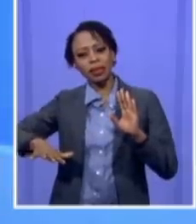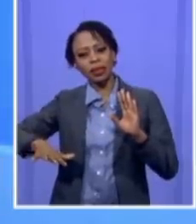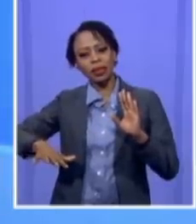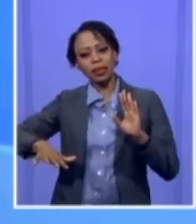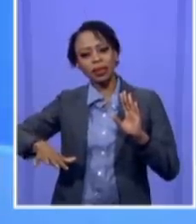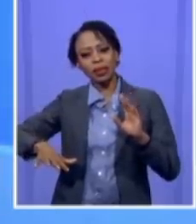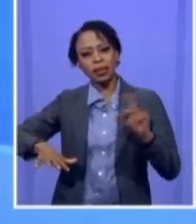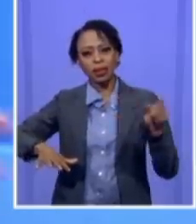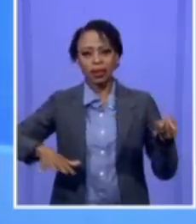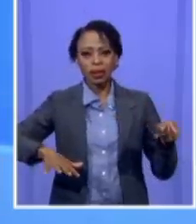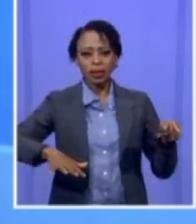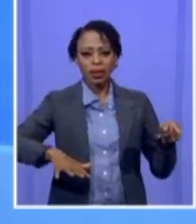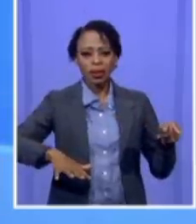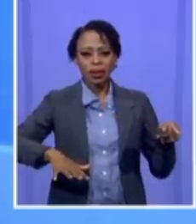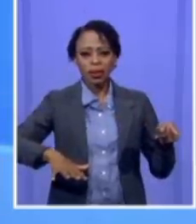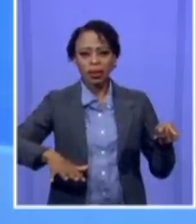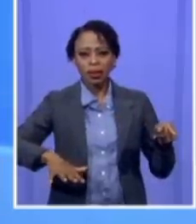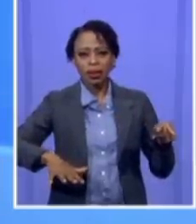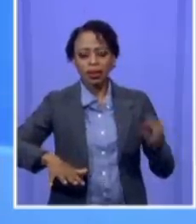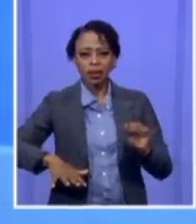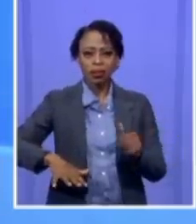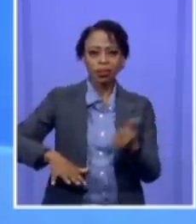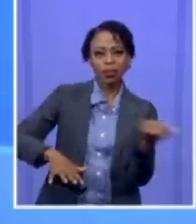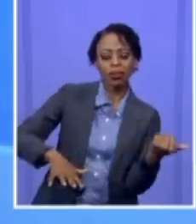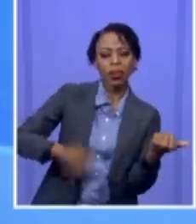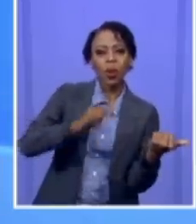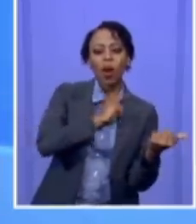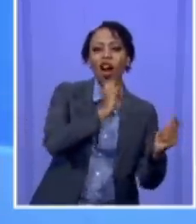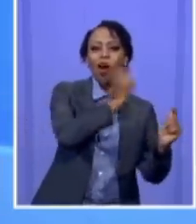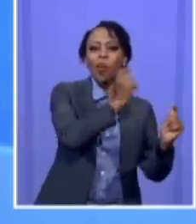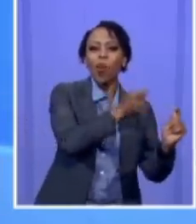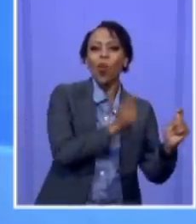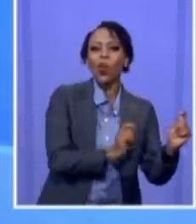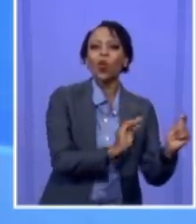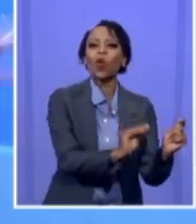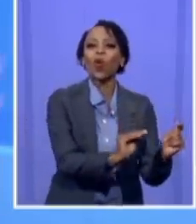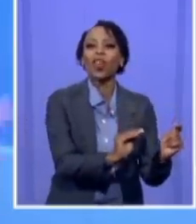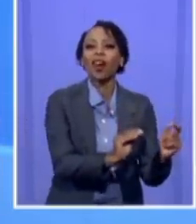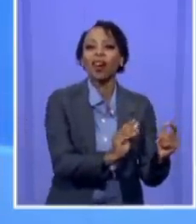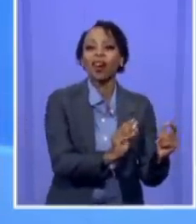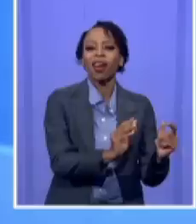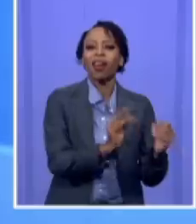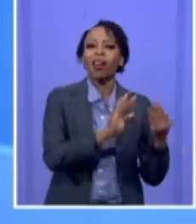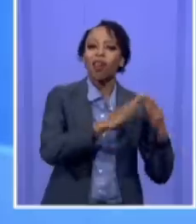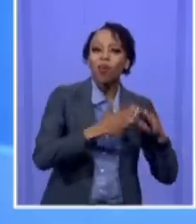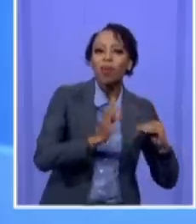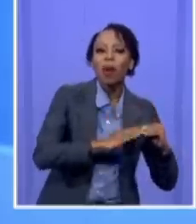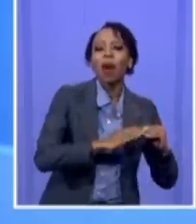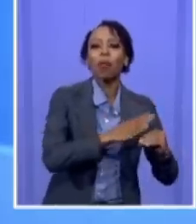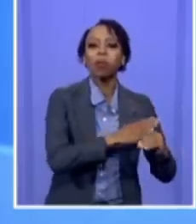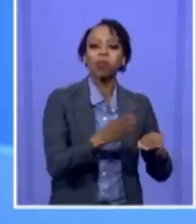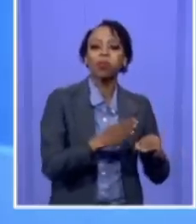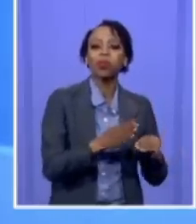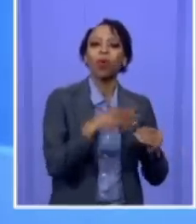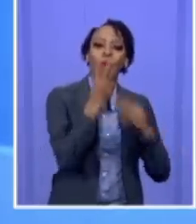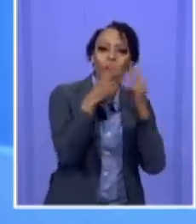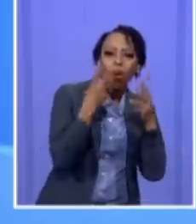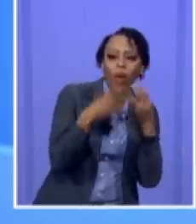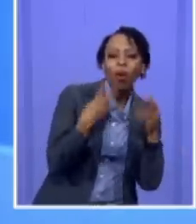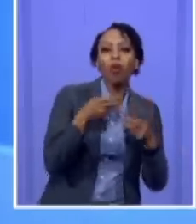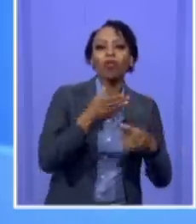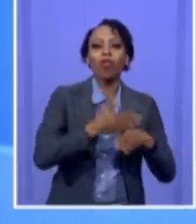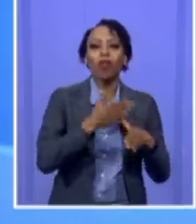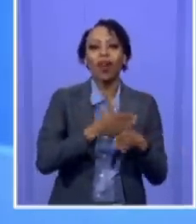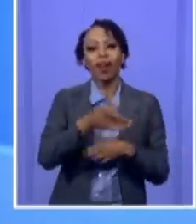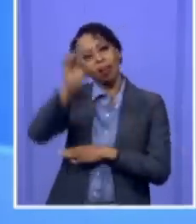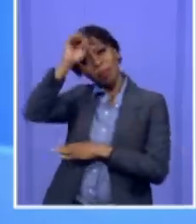operations. And next to them, because you have informal settlements that were otherwise residents there would want to find work at those